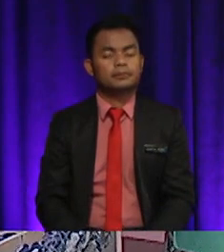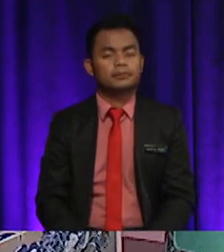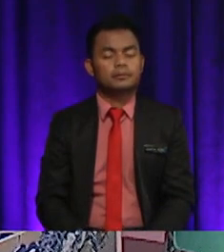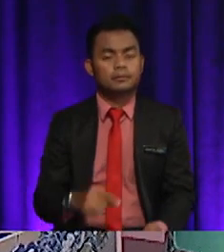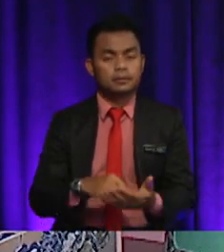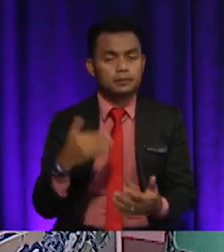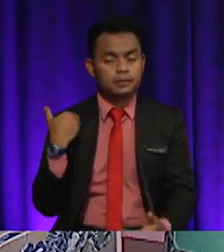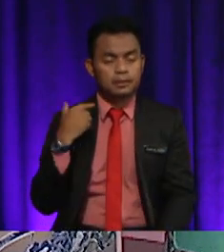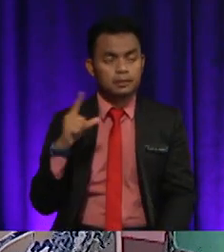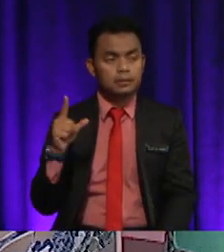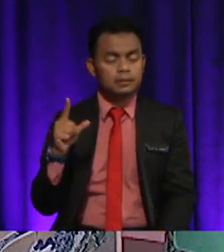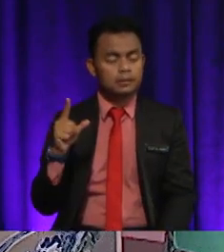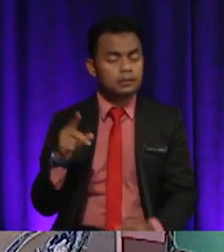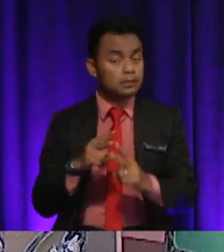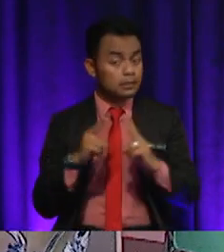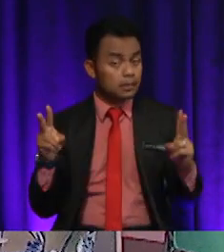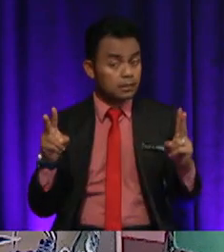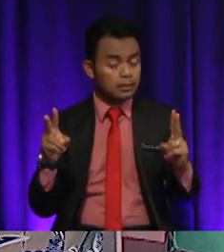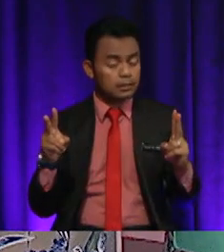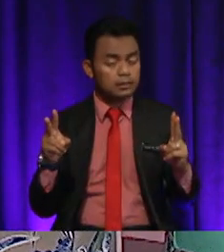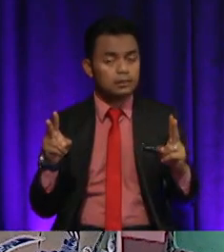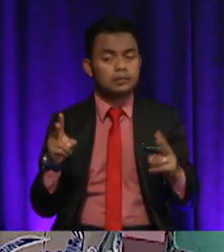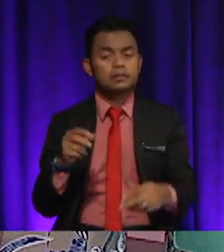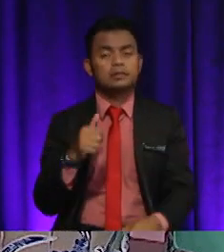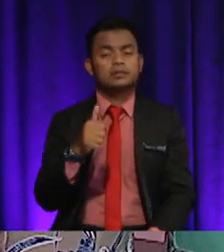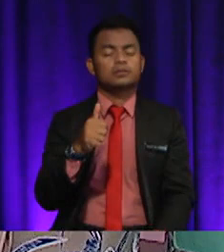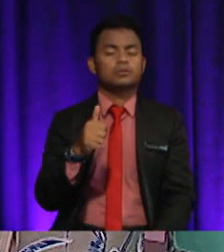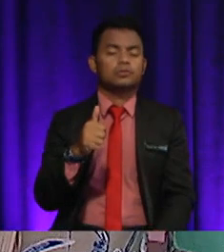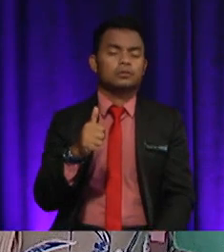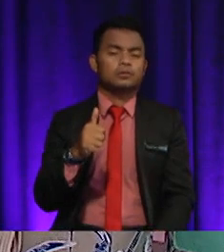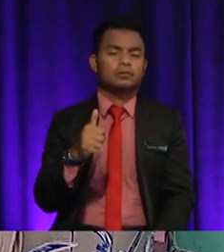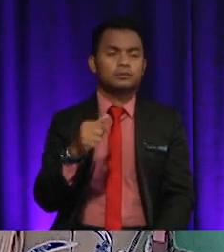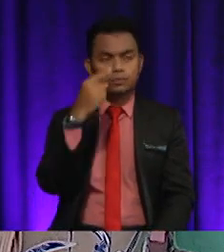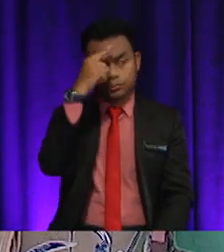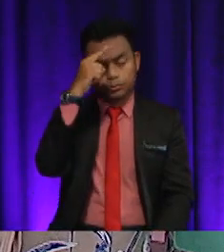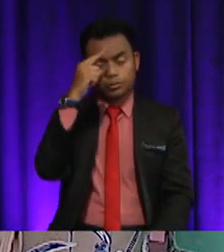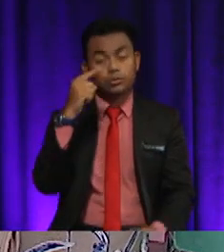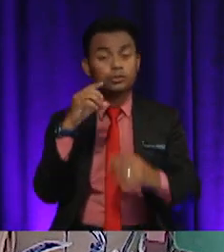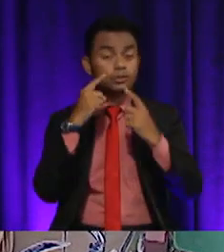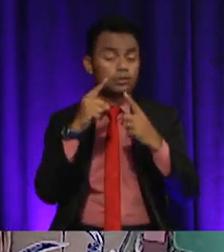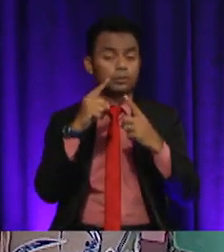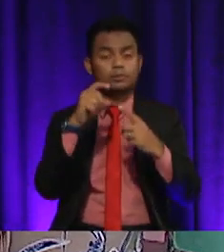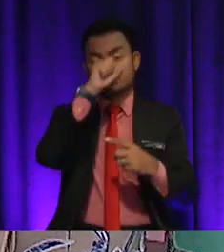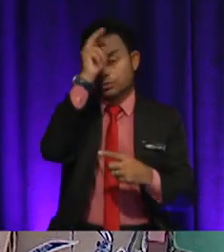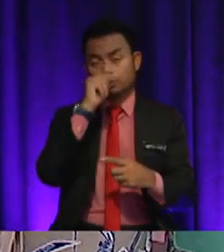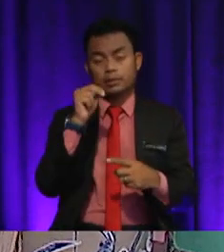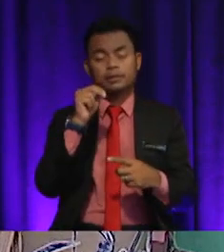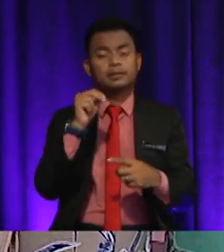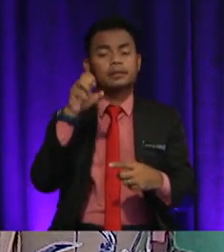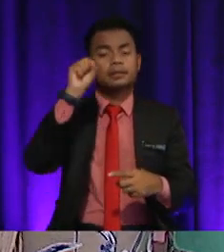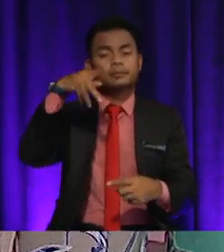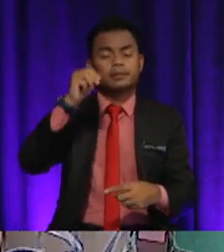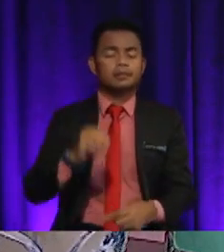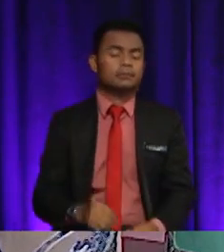on answering SPM reading comprehension part 3. And we can go to it and look at it from a step-by-step